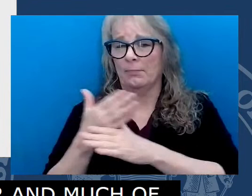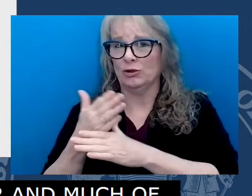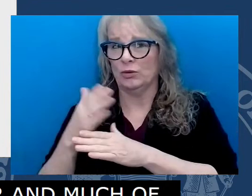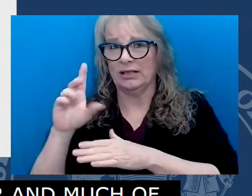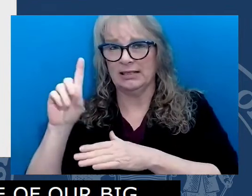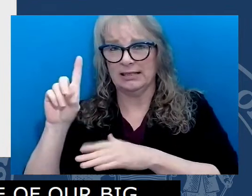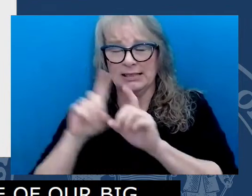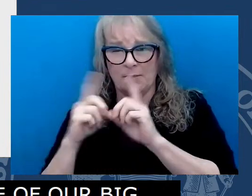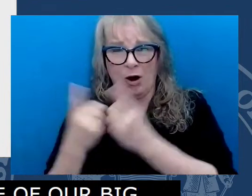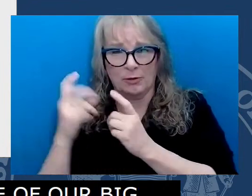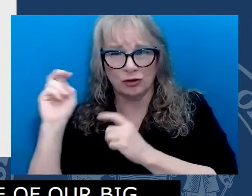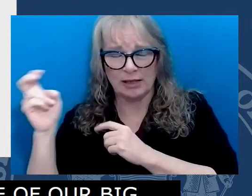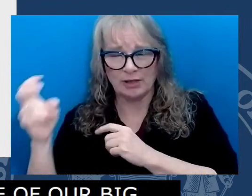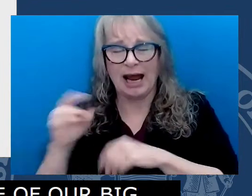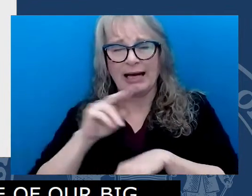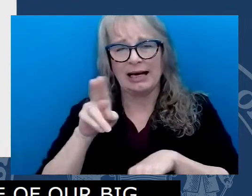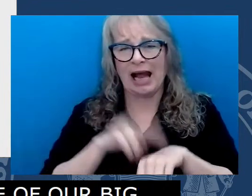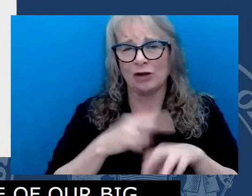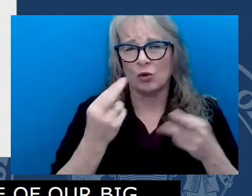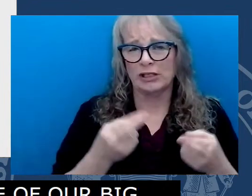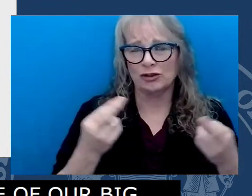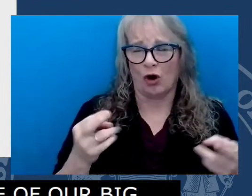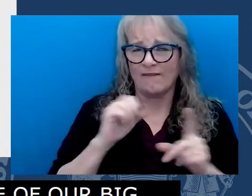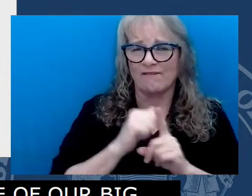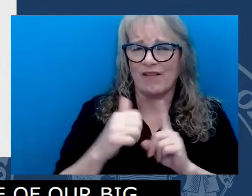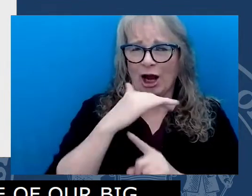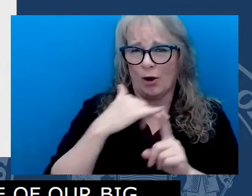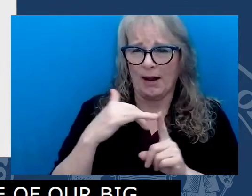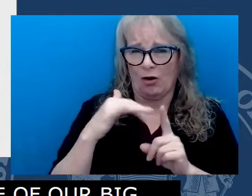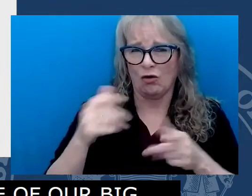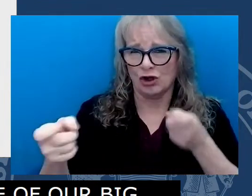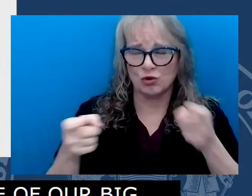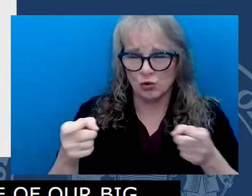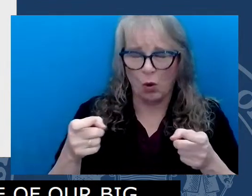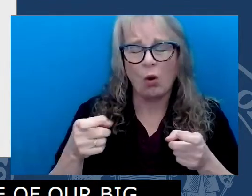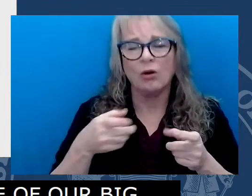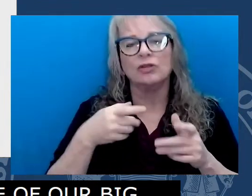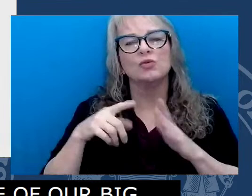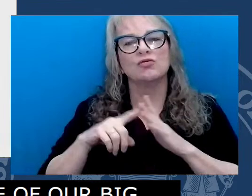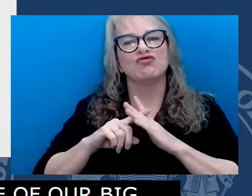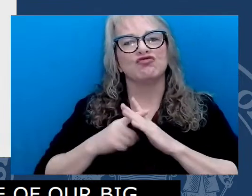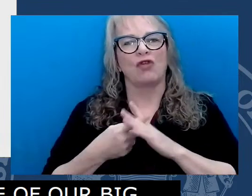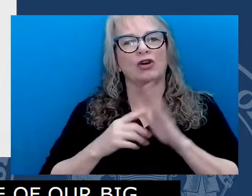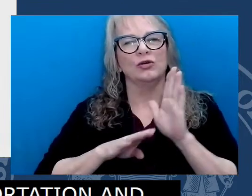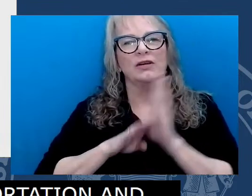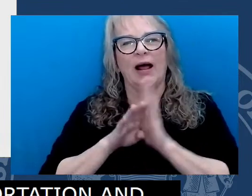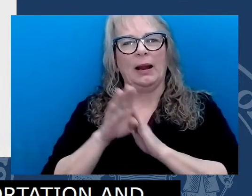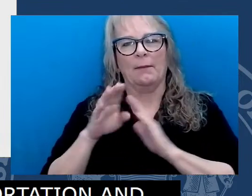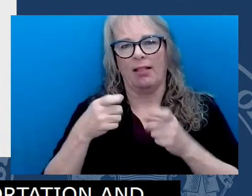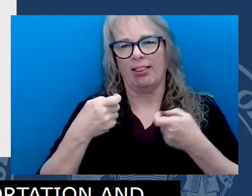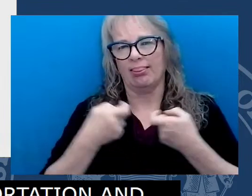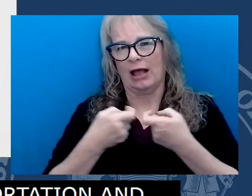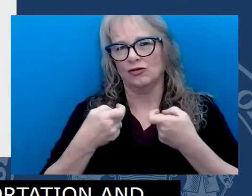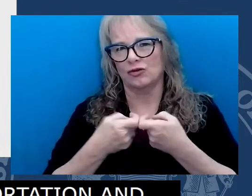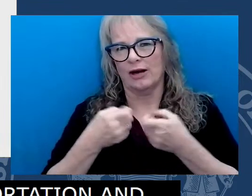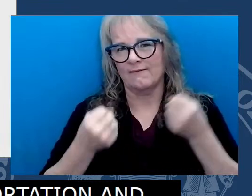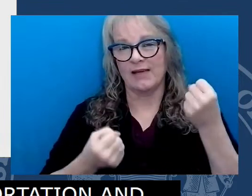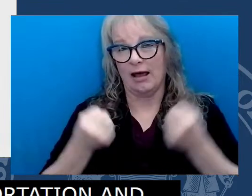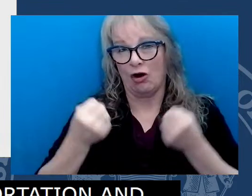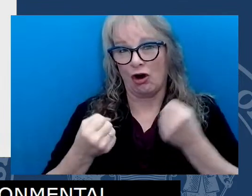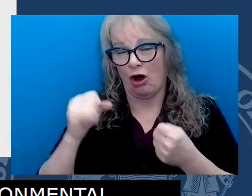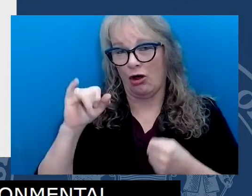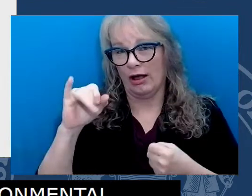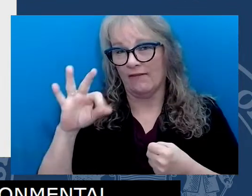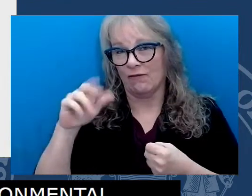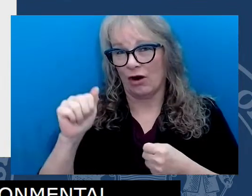Environmental Control is start to develop an electric vehicle infrastructure. More people will be